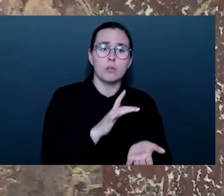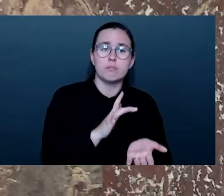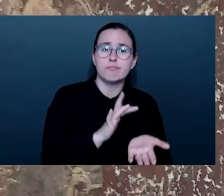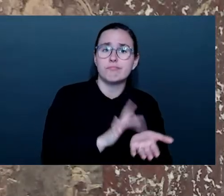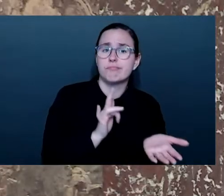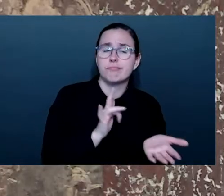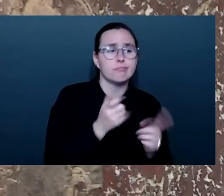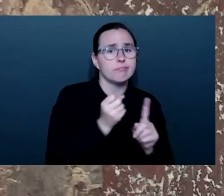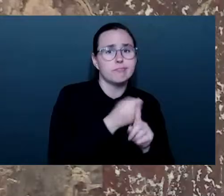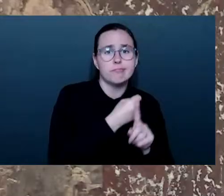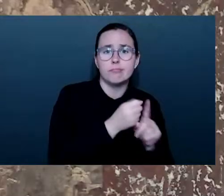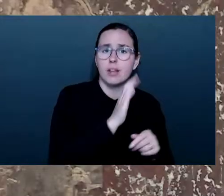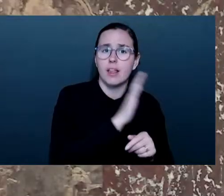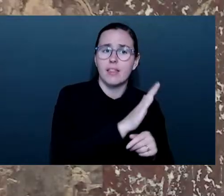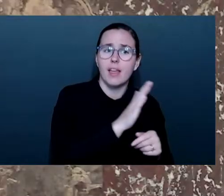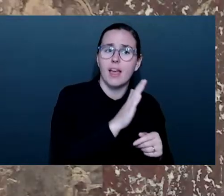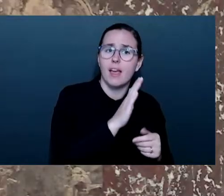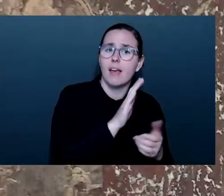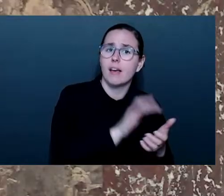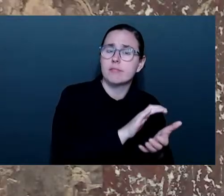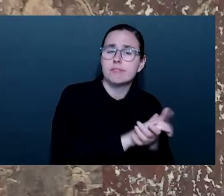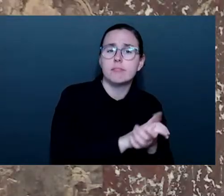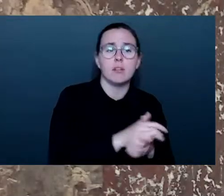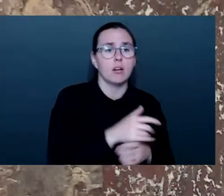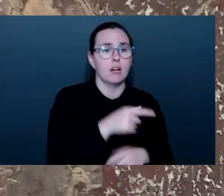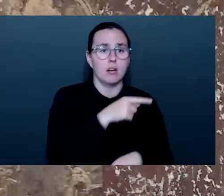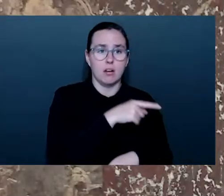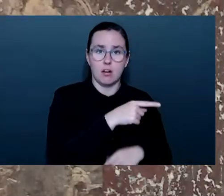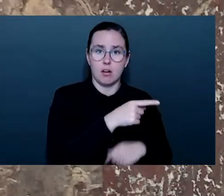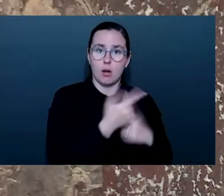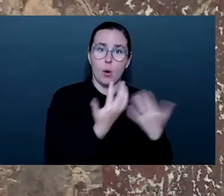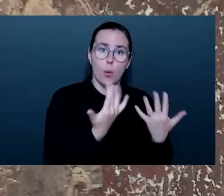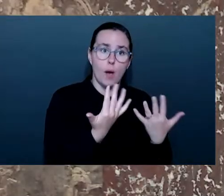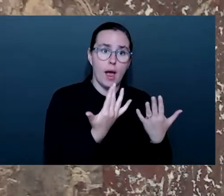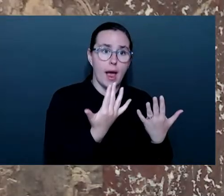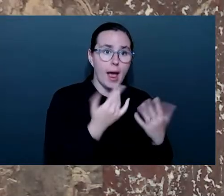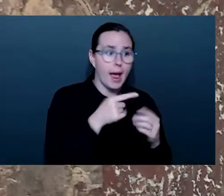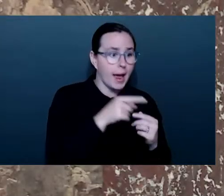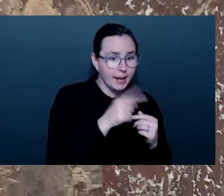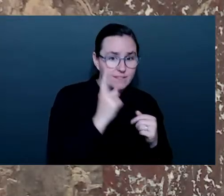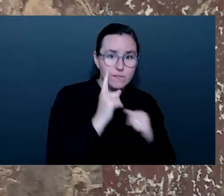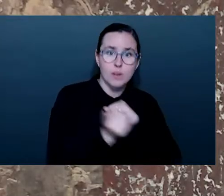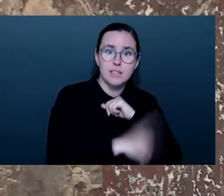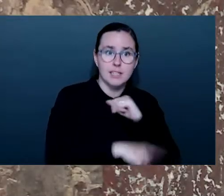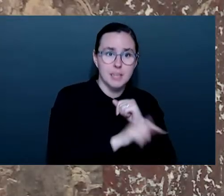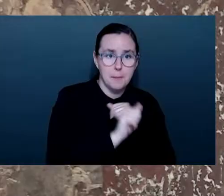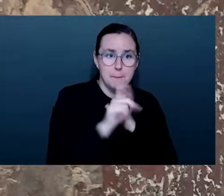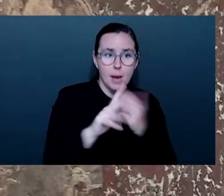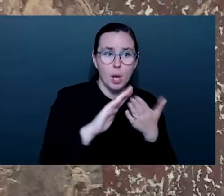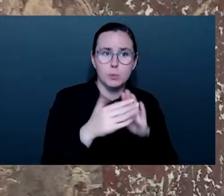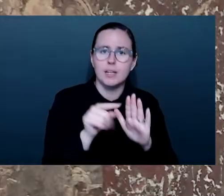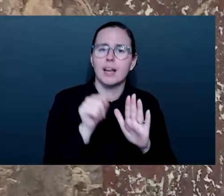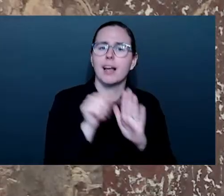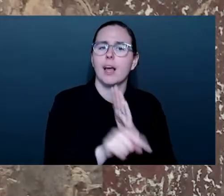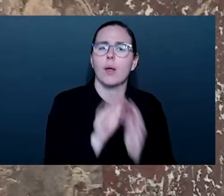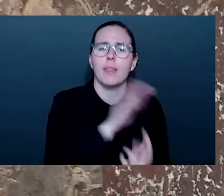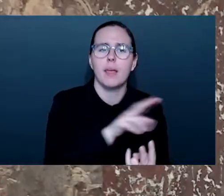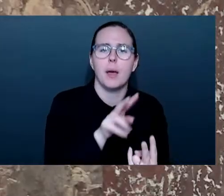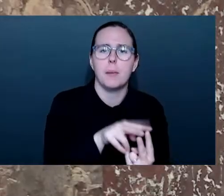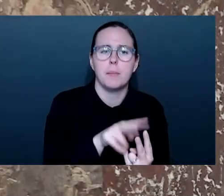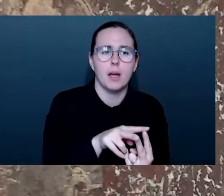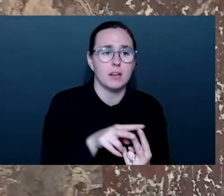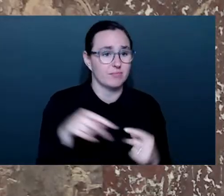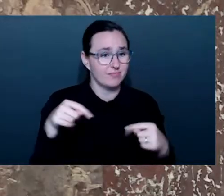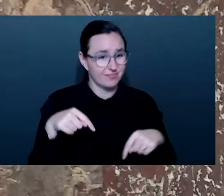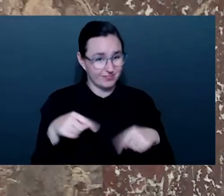court. And these issues needed to be addressed, and they have been addressed. But what I didn't hear the opposition stand, and they say they're concerned